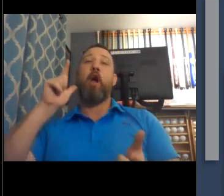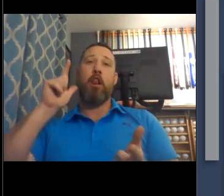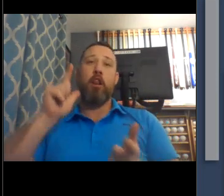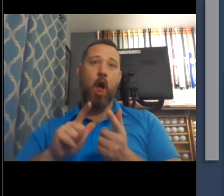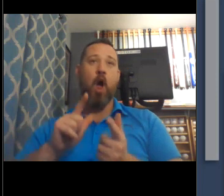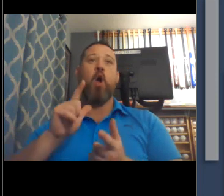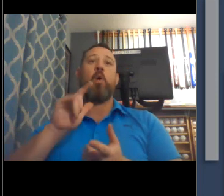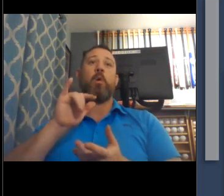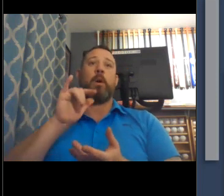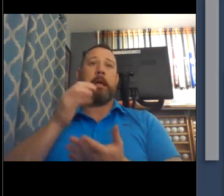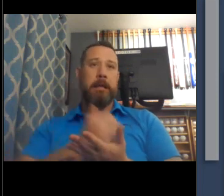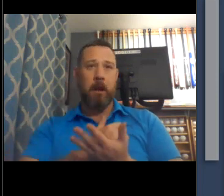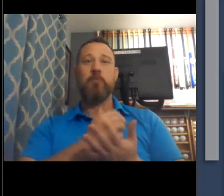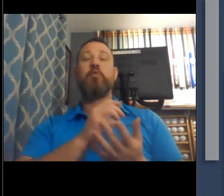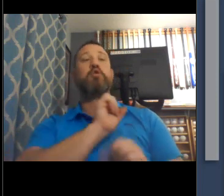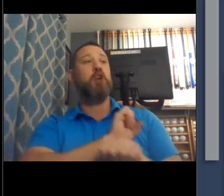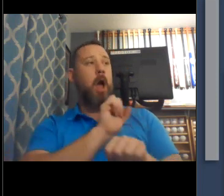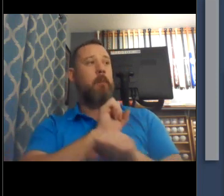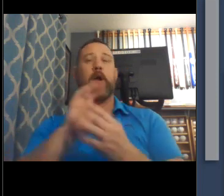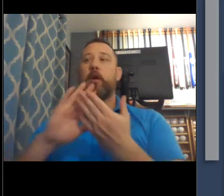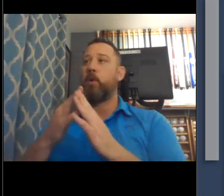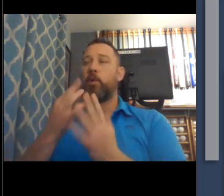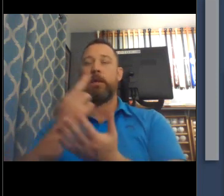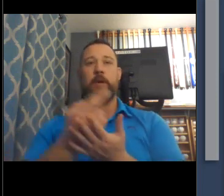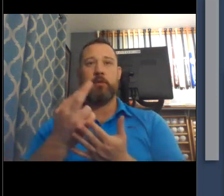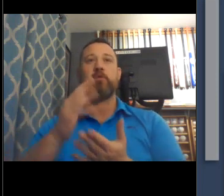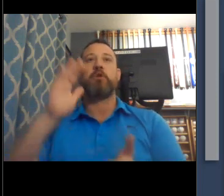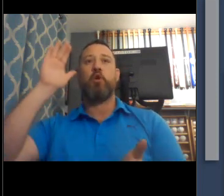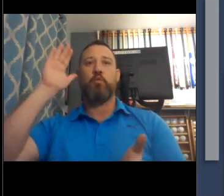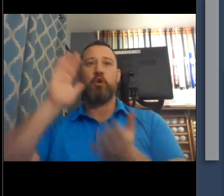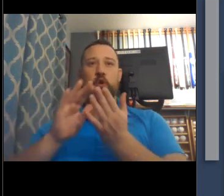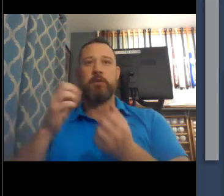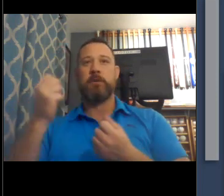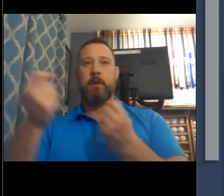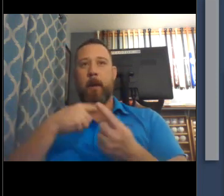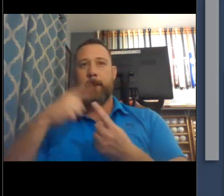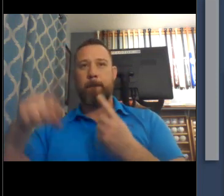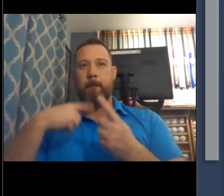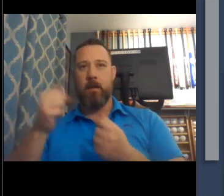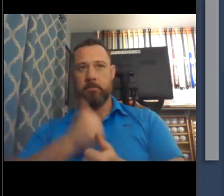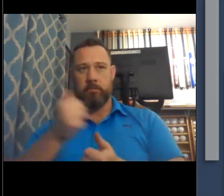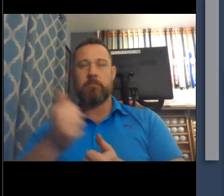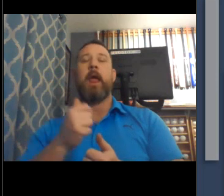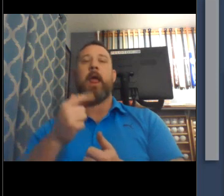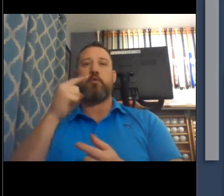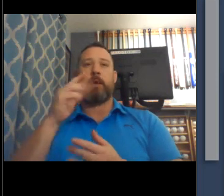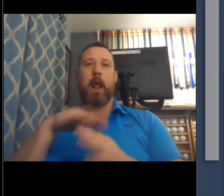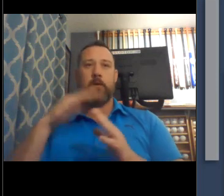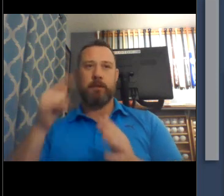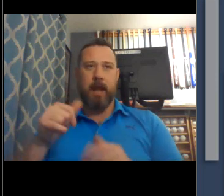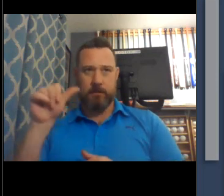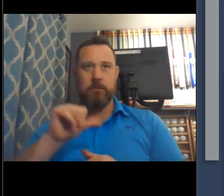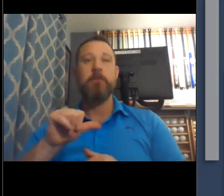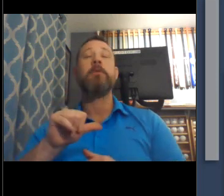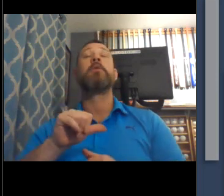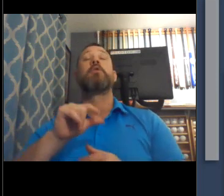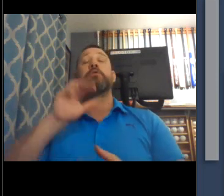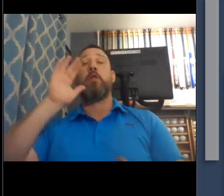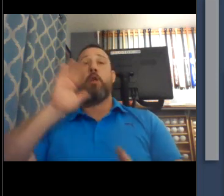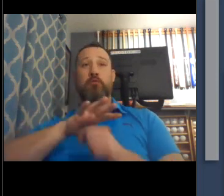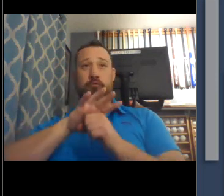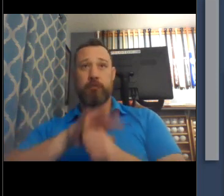to jobs and community resources while reducing vehicle miles traveled and greenhouse gas emissions. As low-stress active